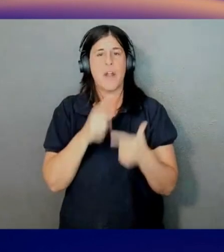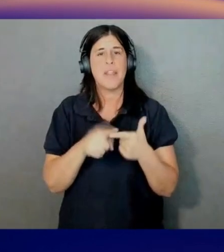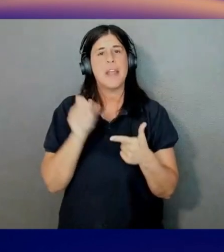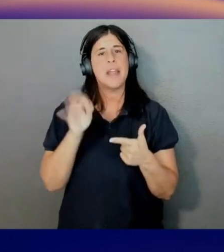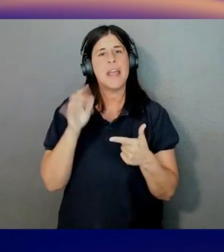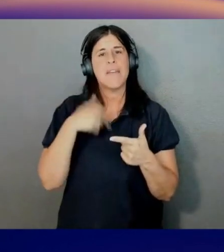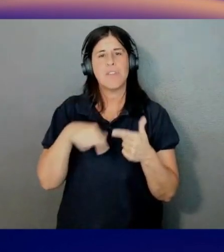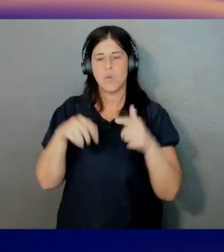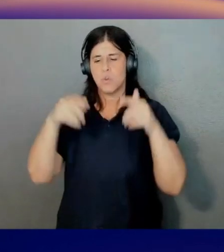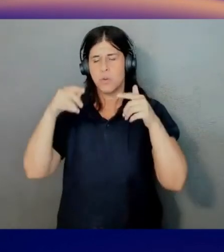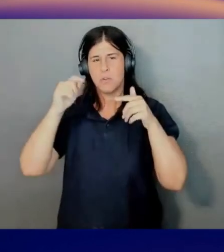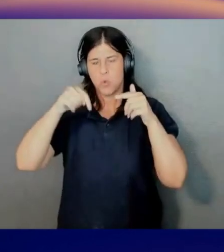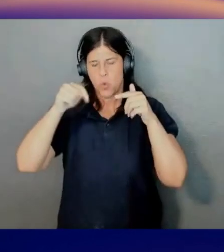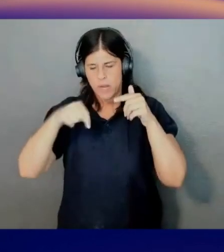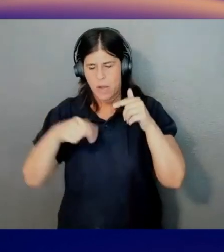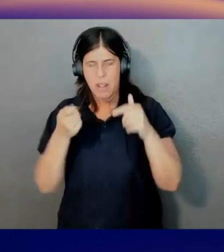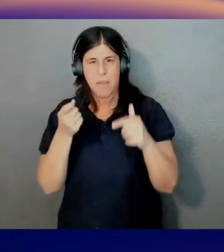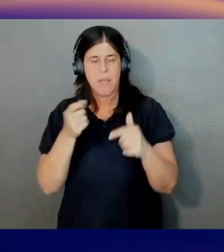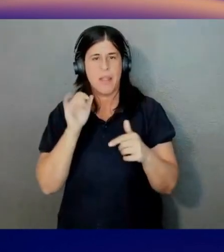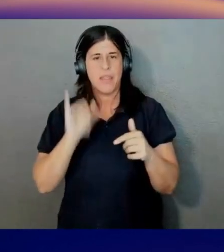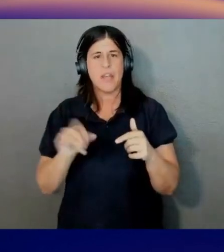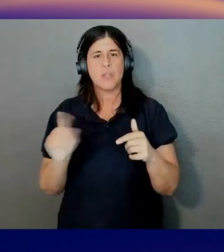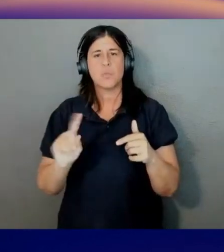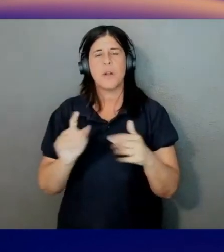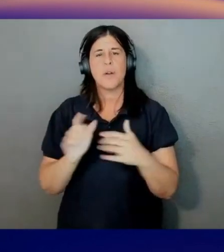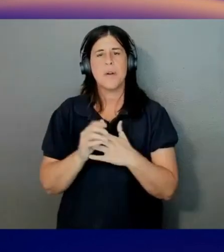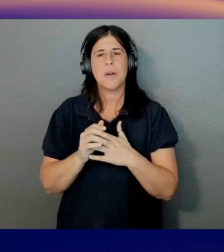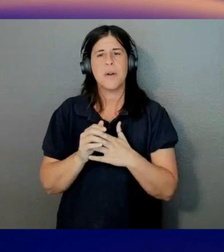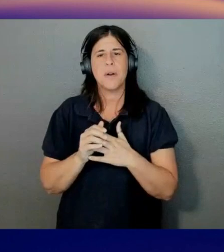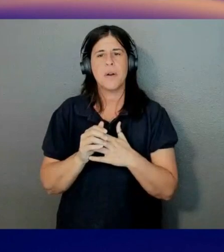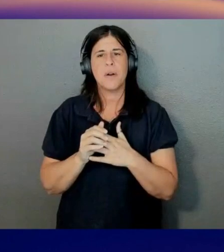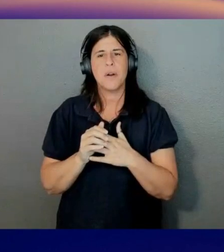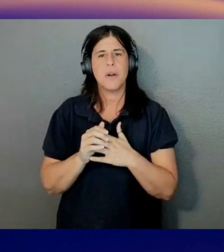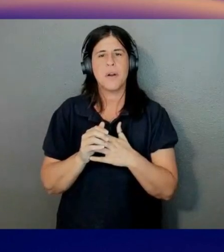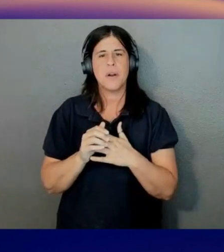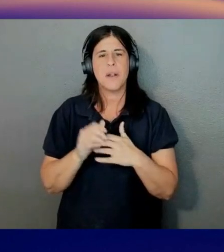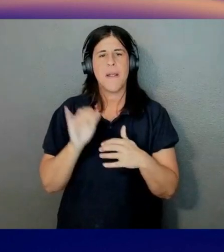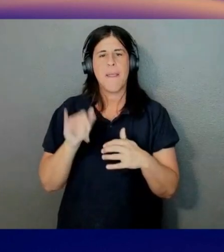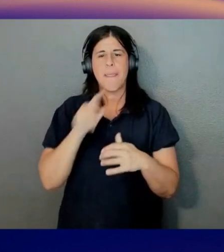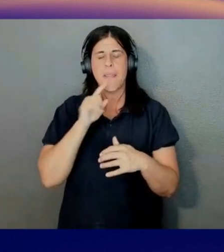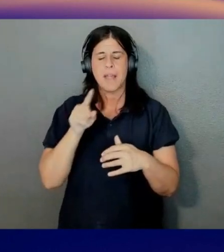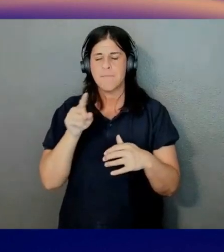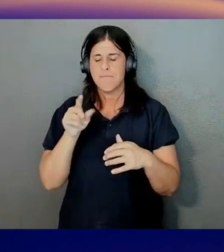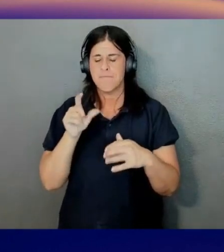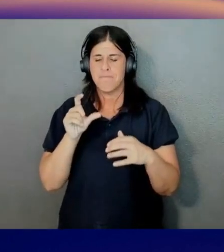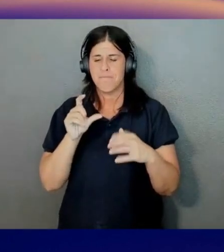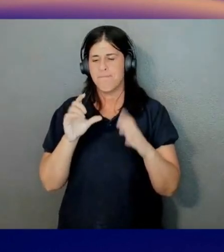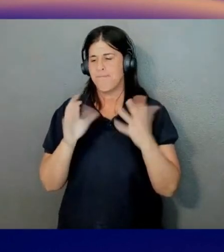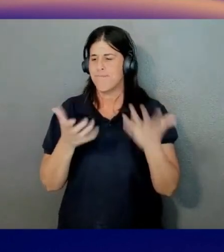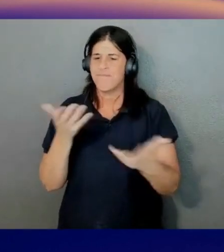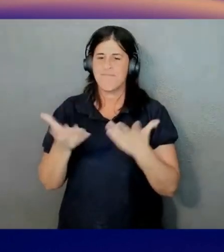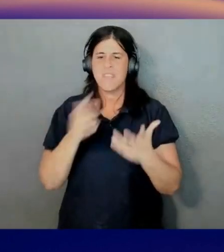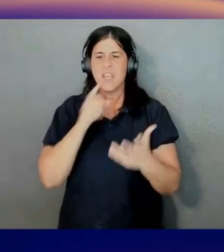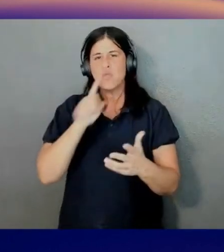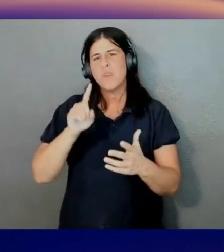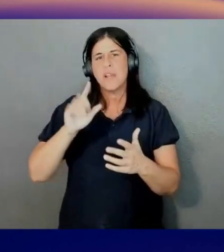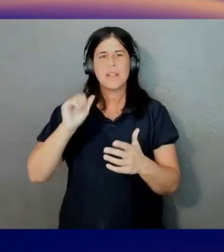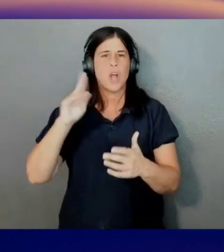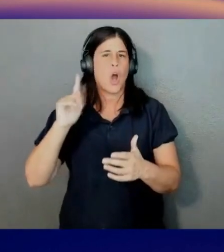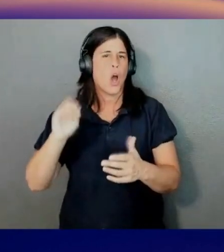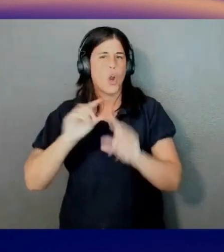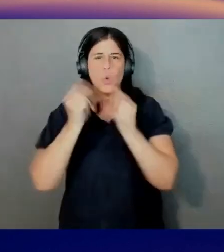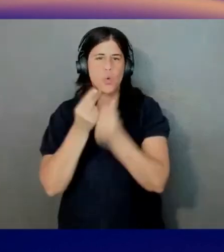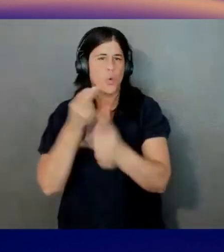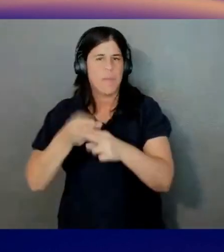little bit, right, this is where backend role. Backend role is nothing but Okta group name here, right? So that's